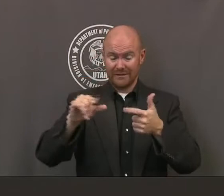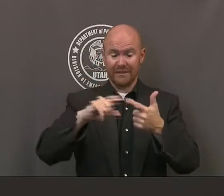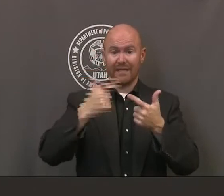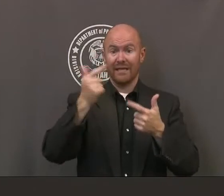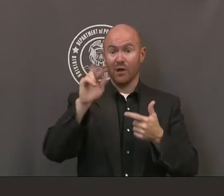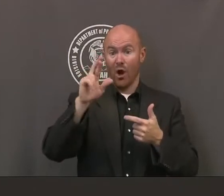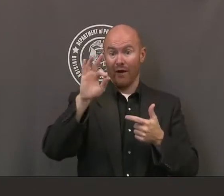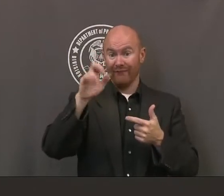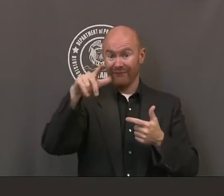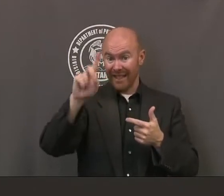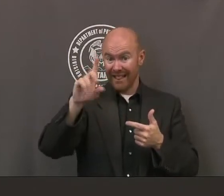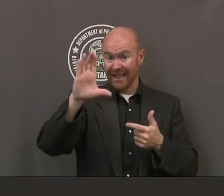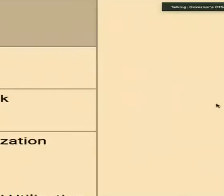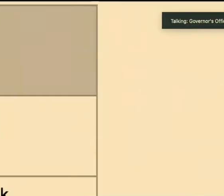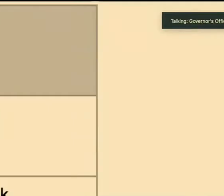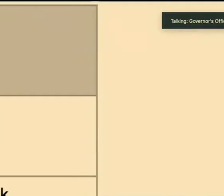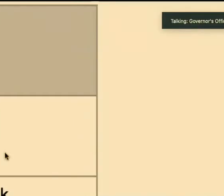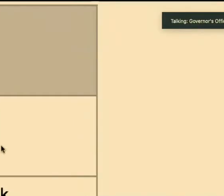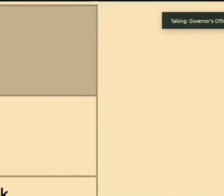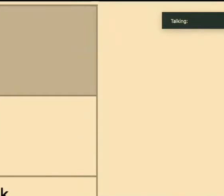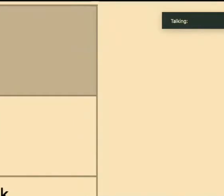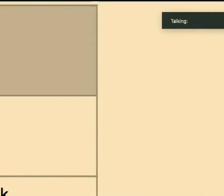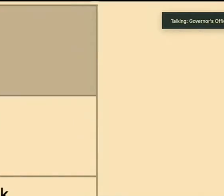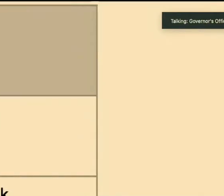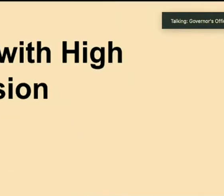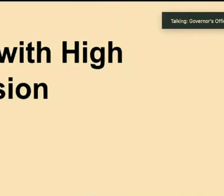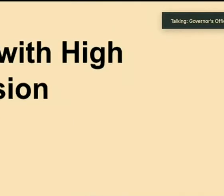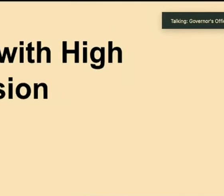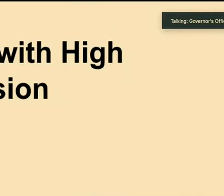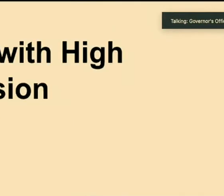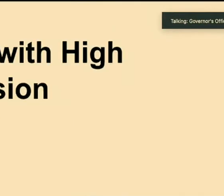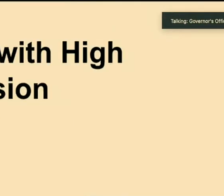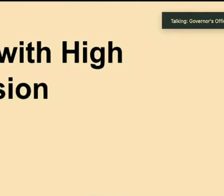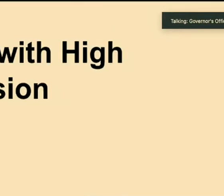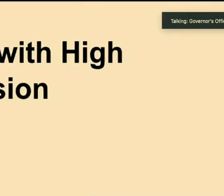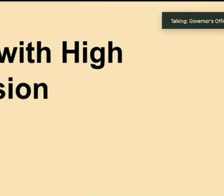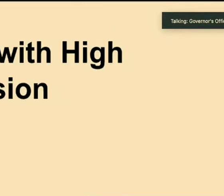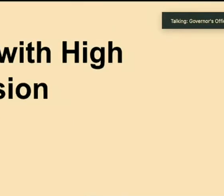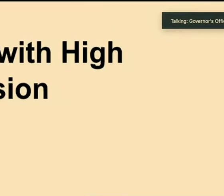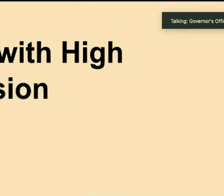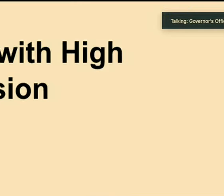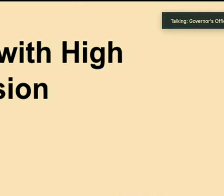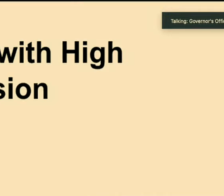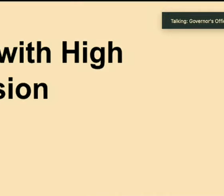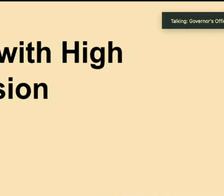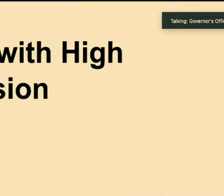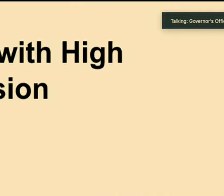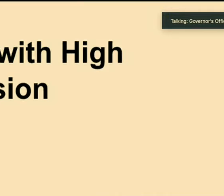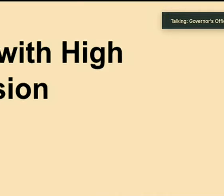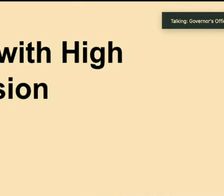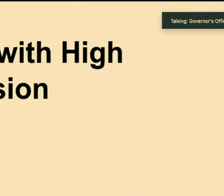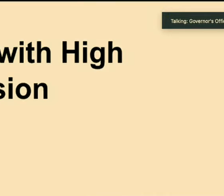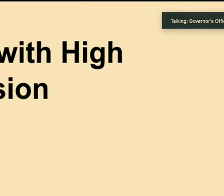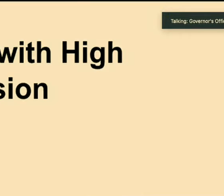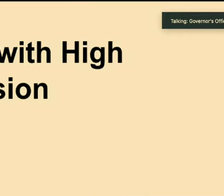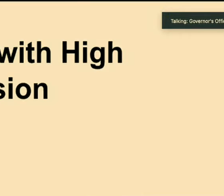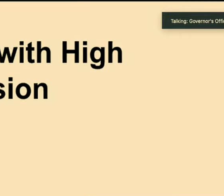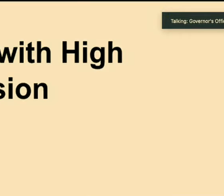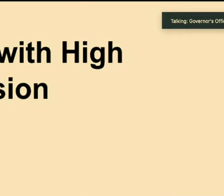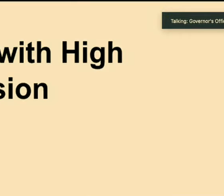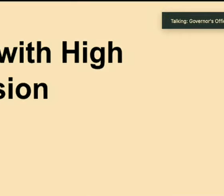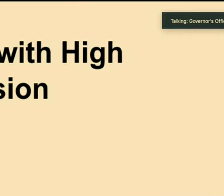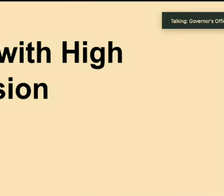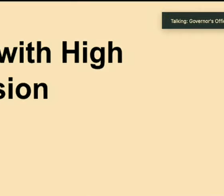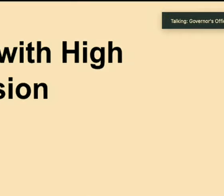Garfield County, Juab, Salt Lake, Utah, and Wasatch counties. The